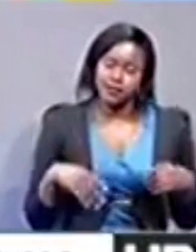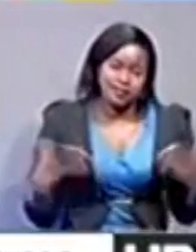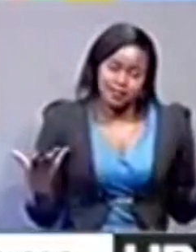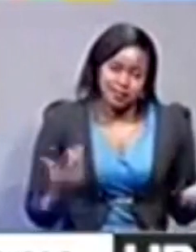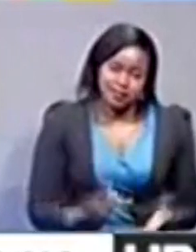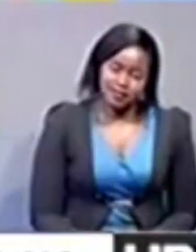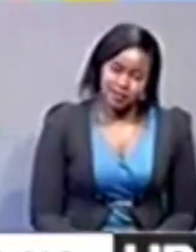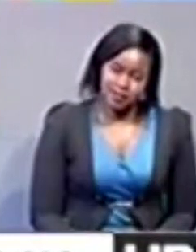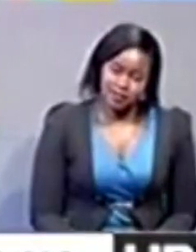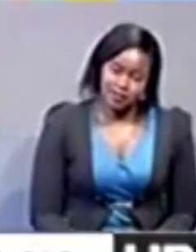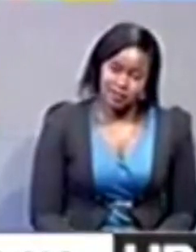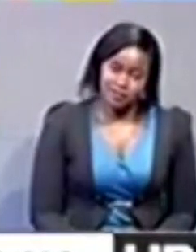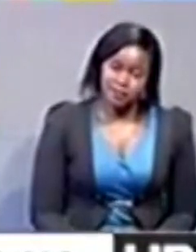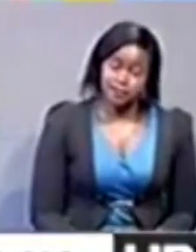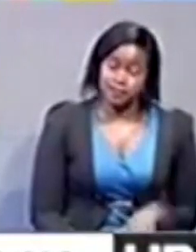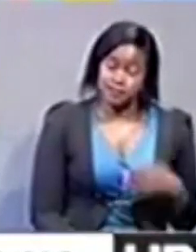So,